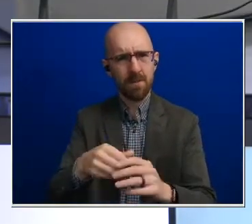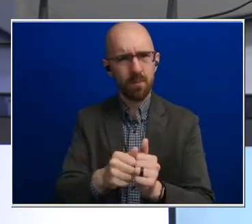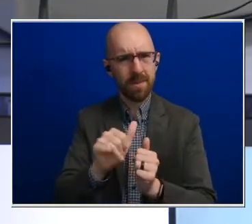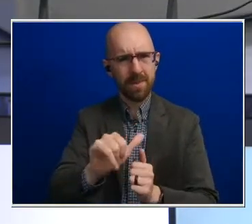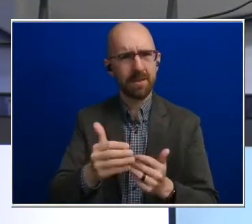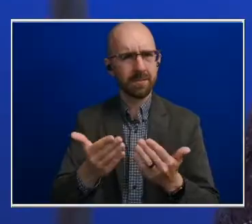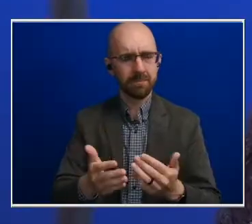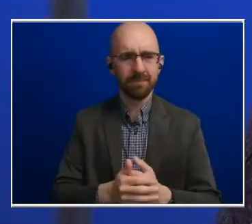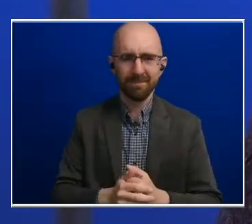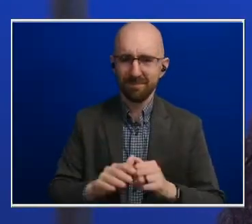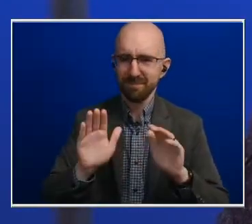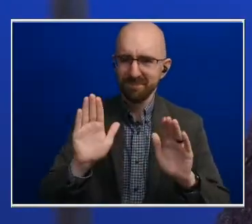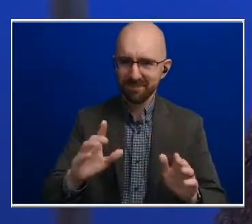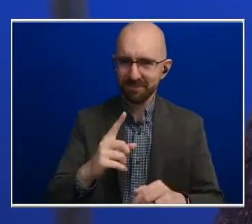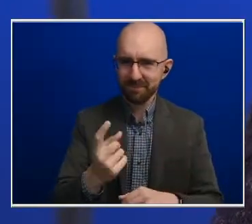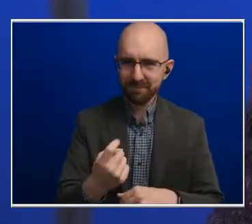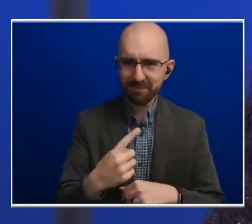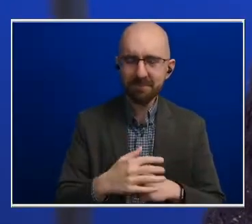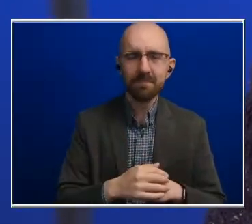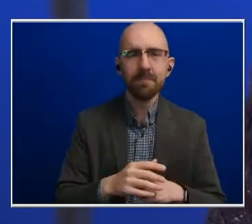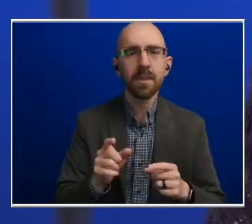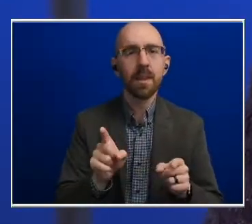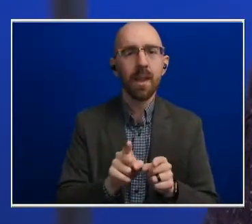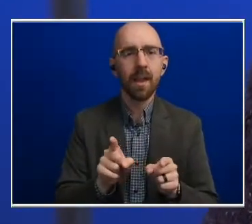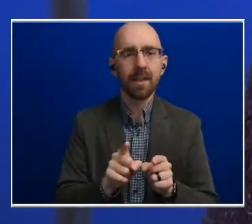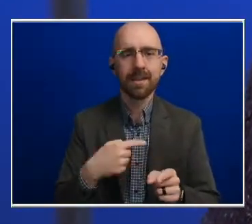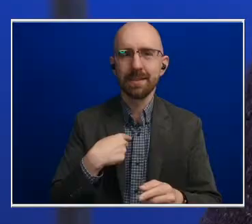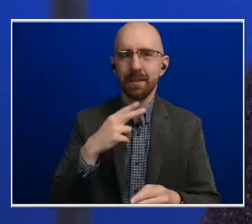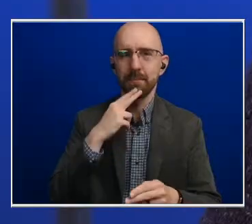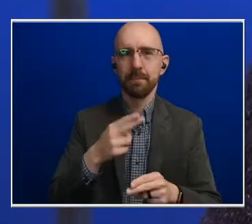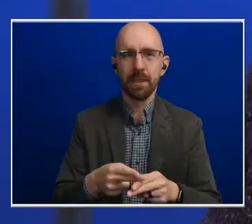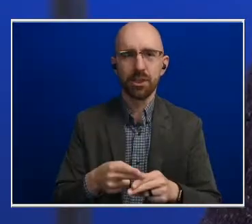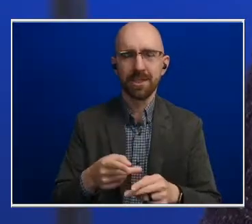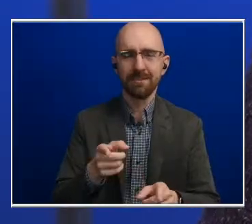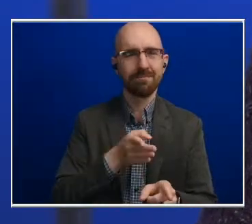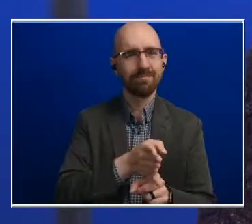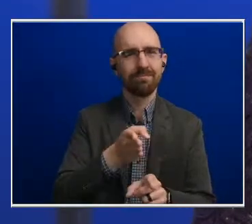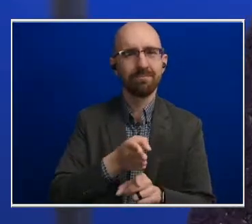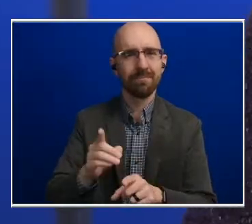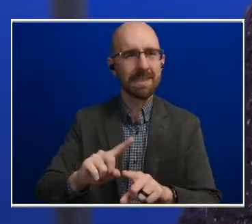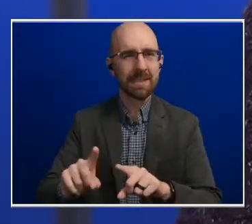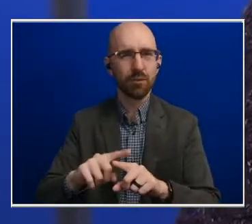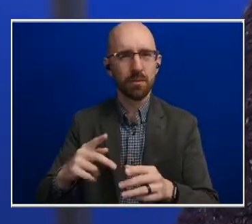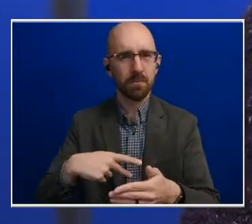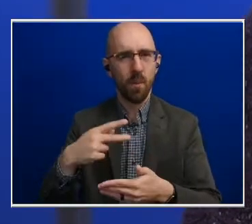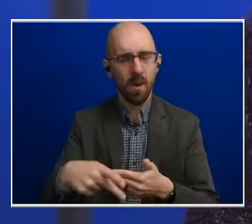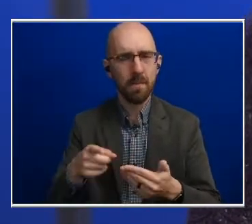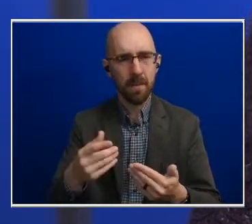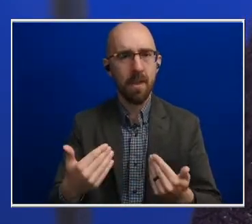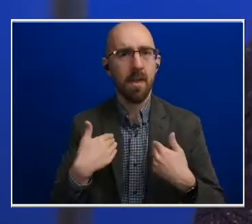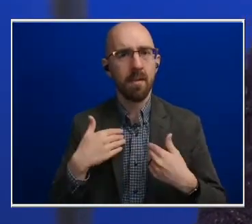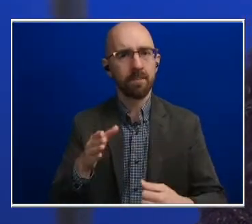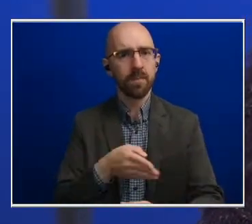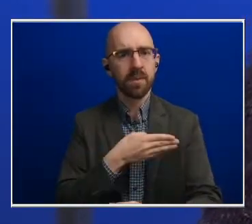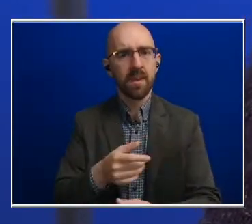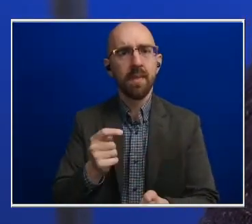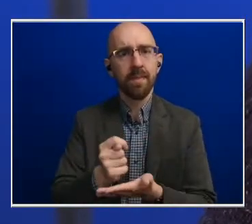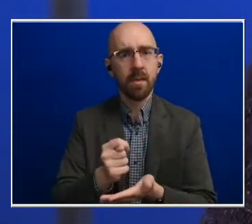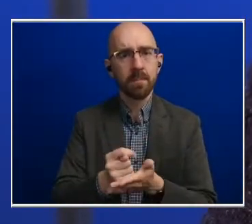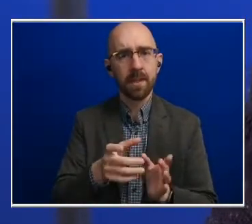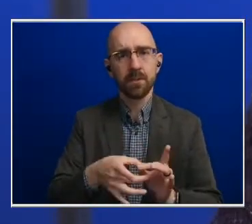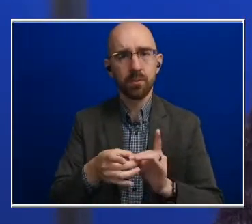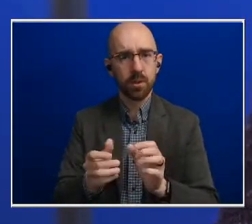question. So as the I mentioned, this multidisciplinary program had music therapy associated with it. It wasn't